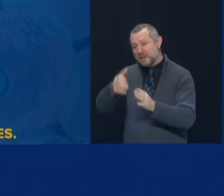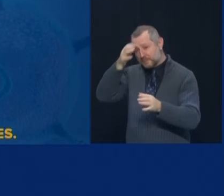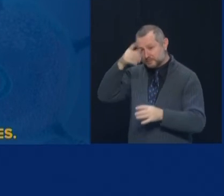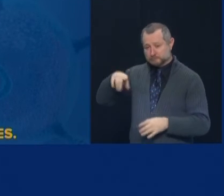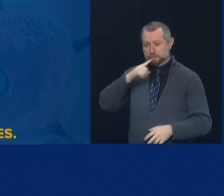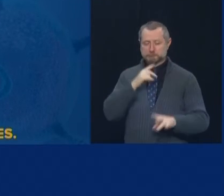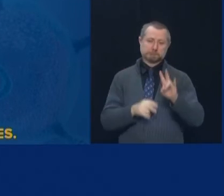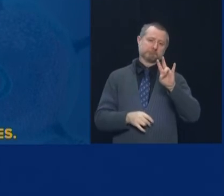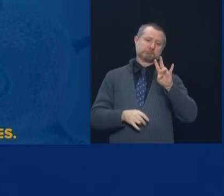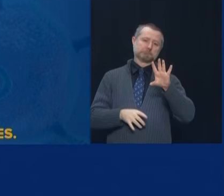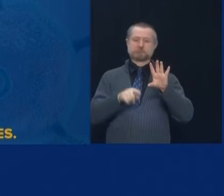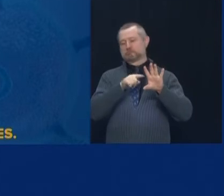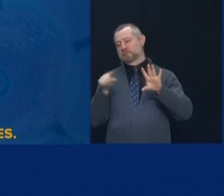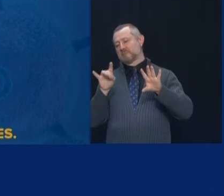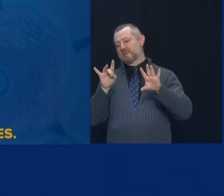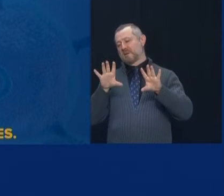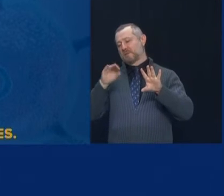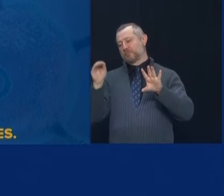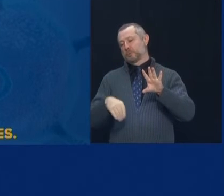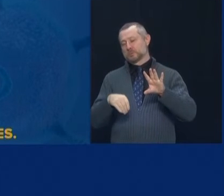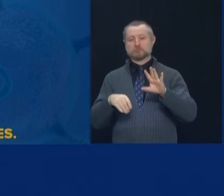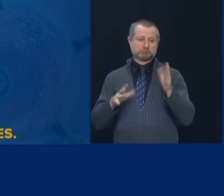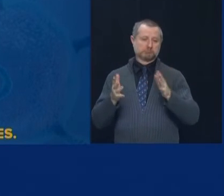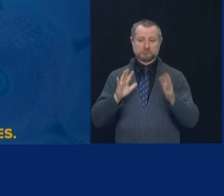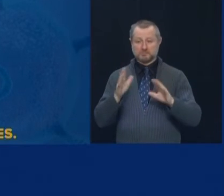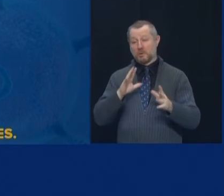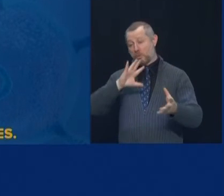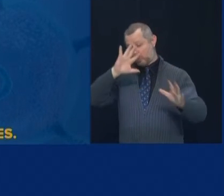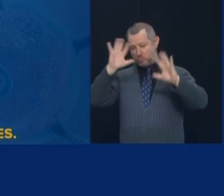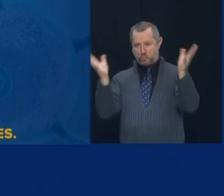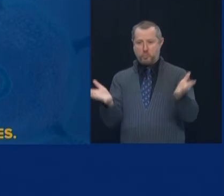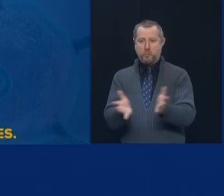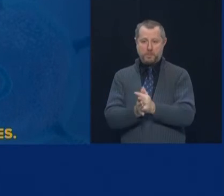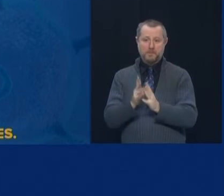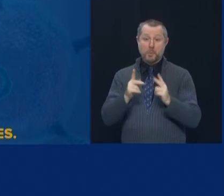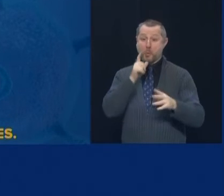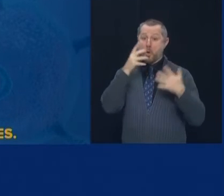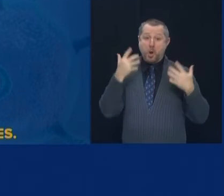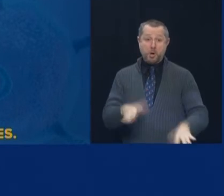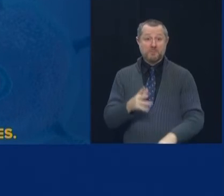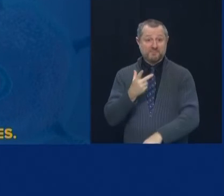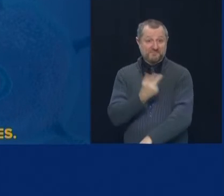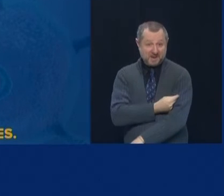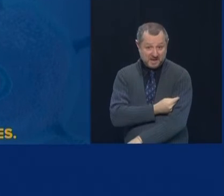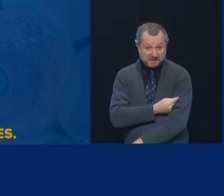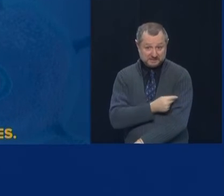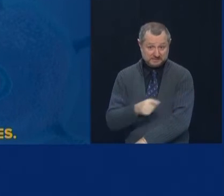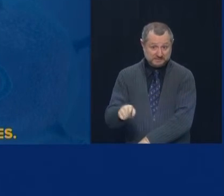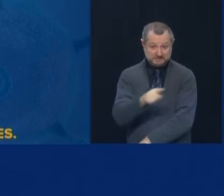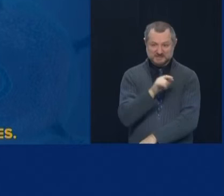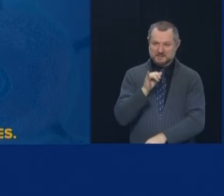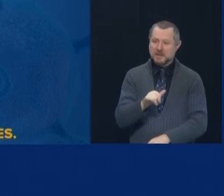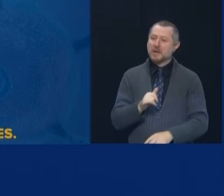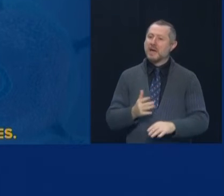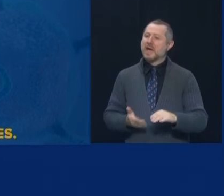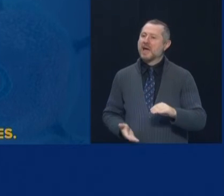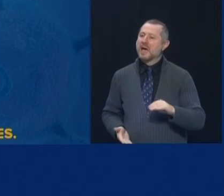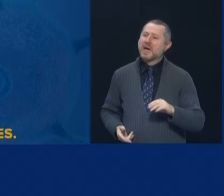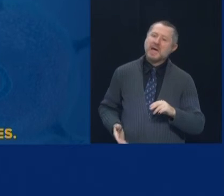of the population vaccinated. That is a tremendously high